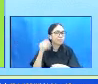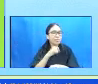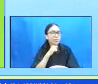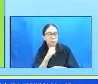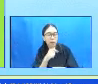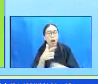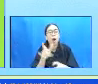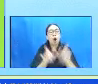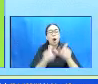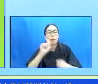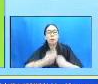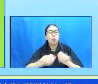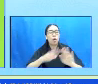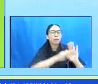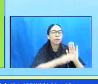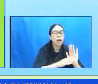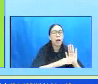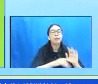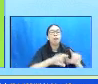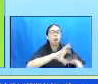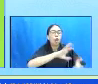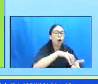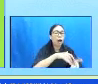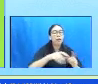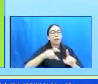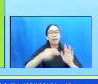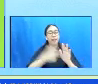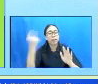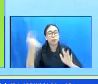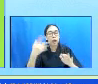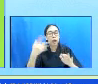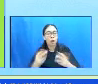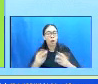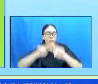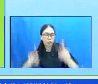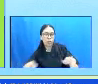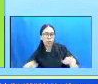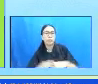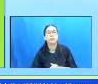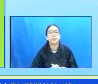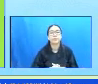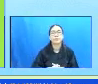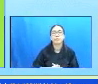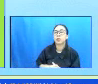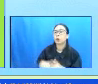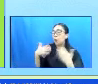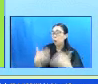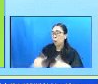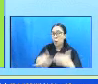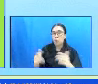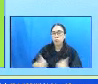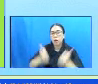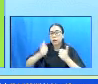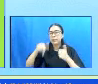so much. There's enough work to do. that is clear. And I think when you work together also to give